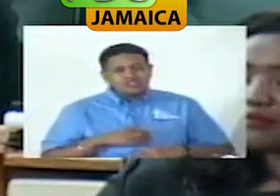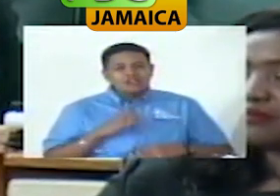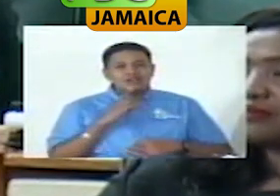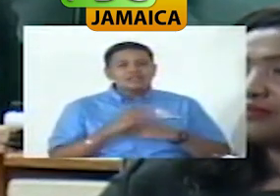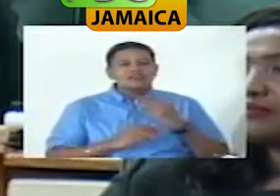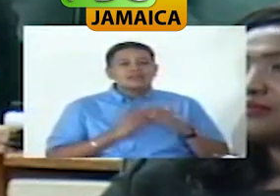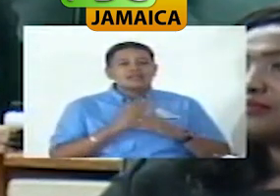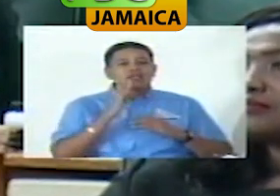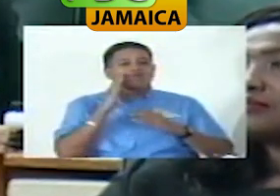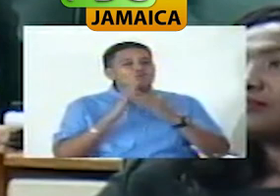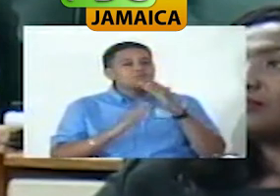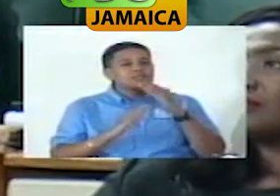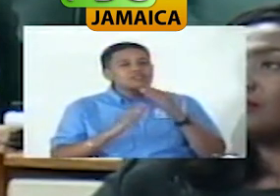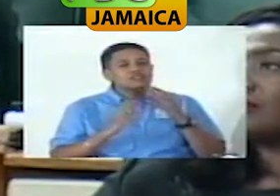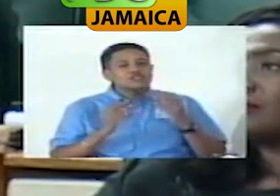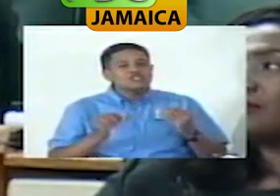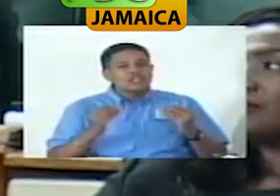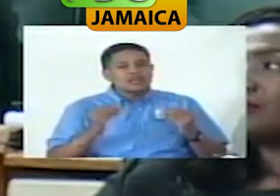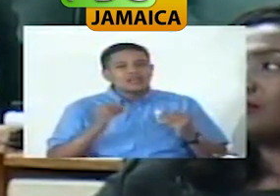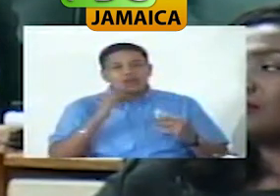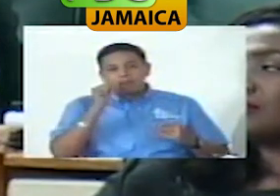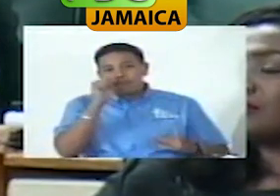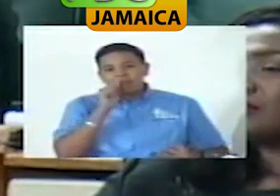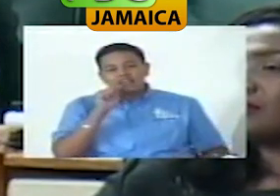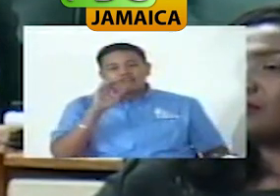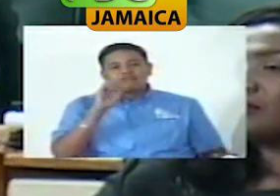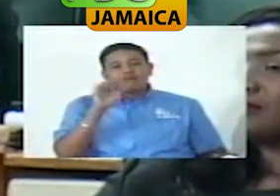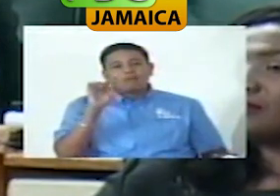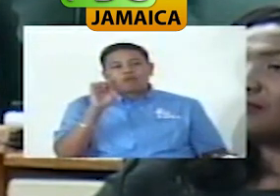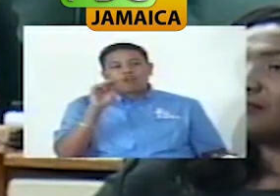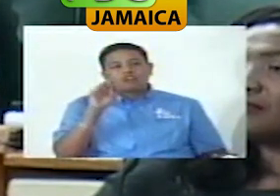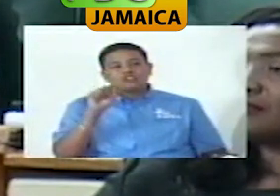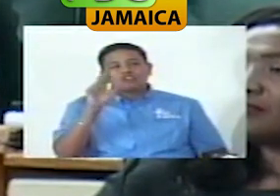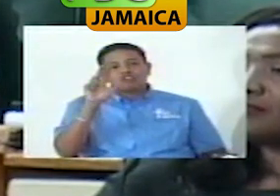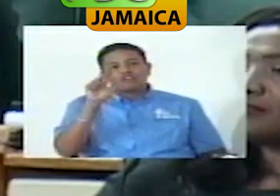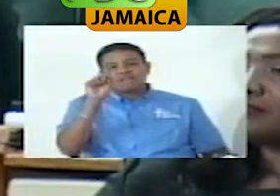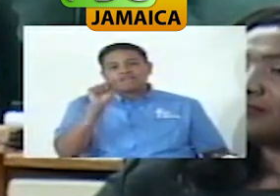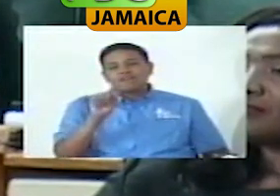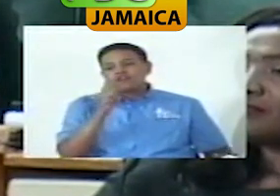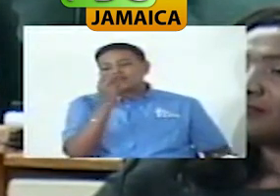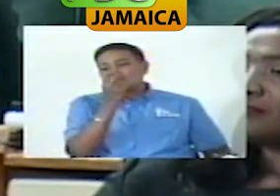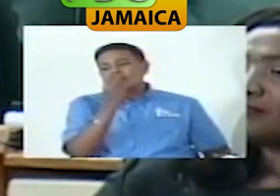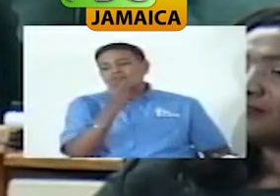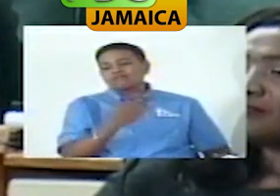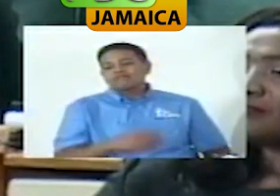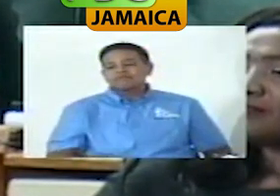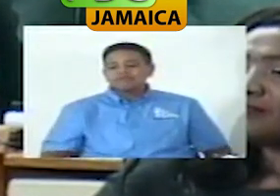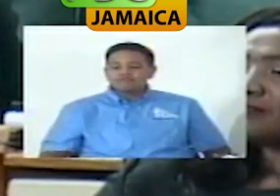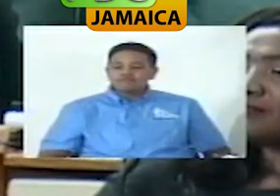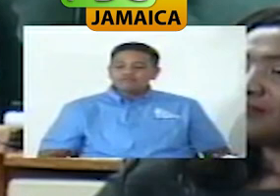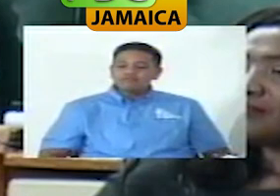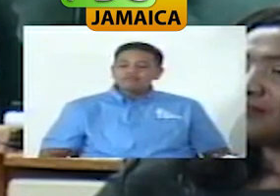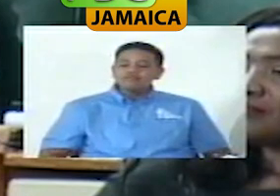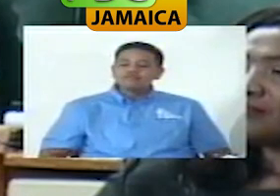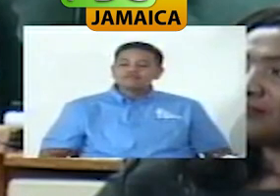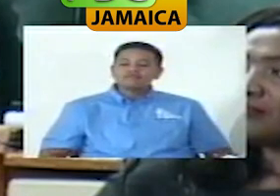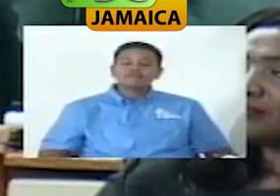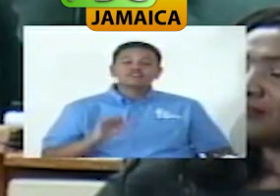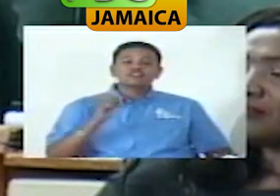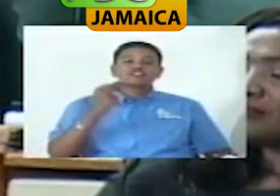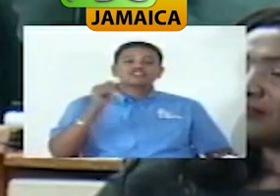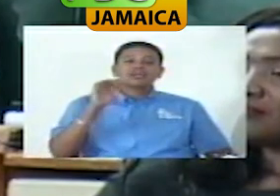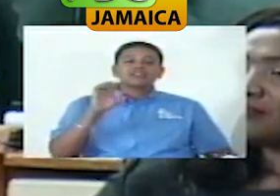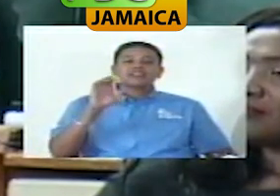gentleness, and patience. From Colossians 3, verse 12. Shahine Elizabeth